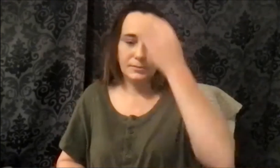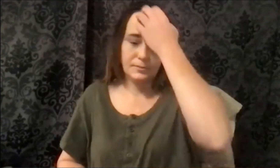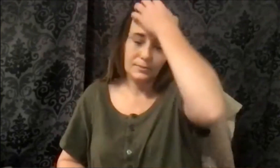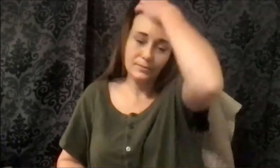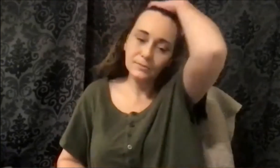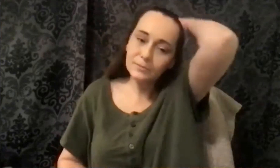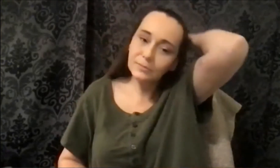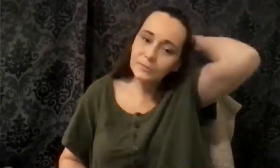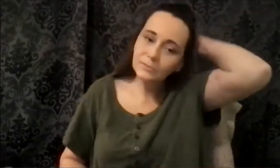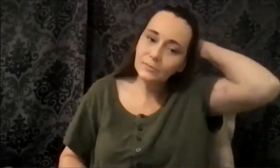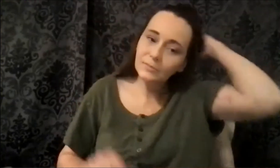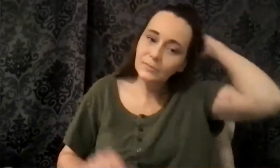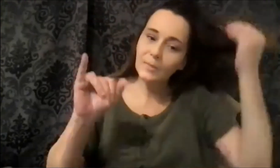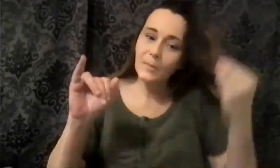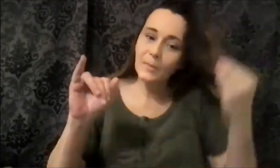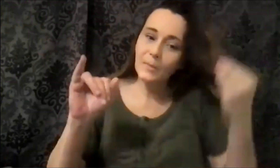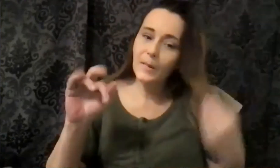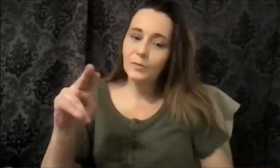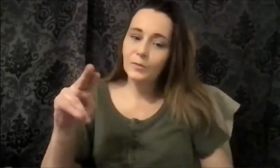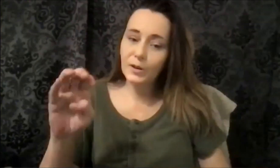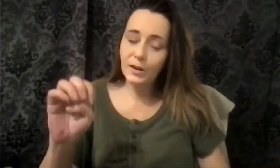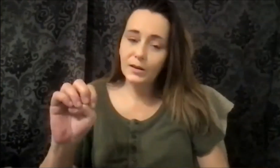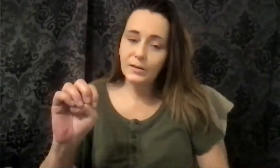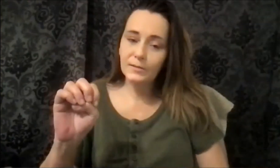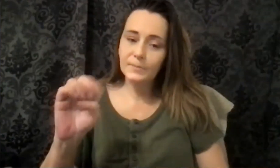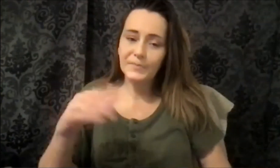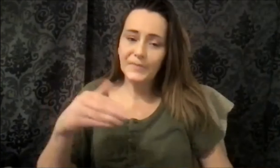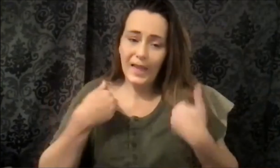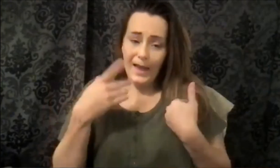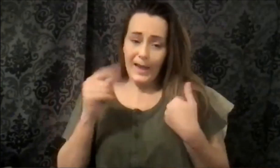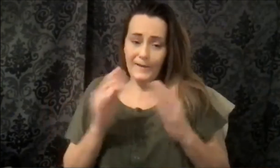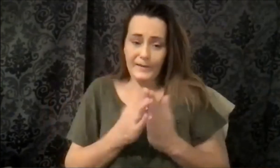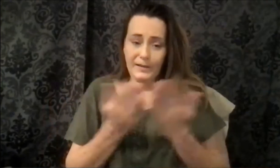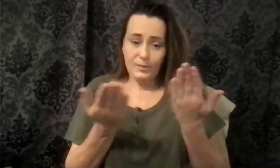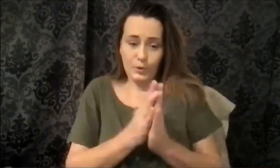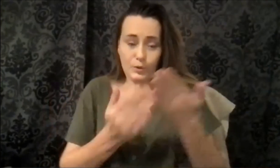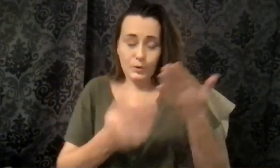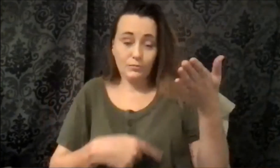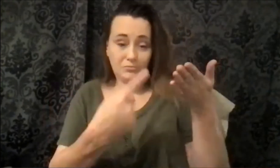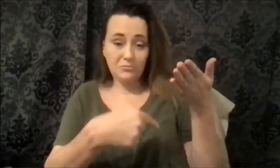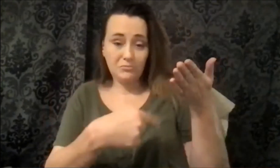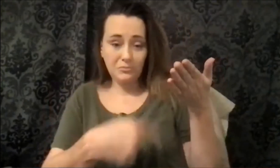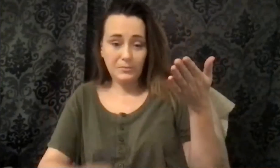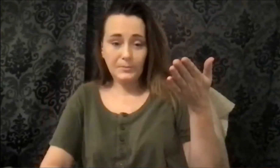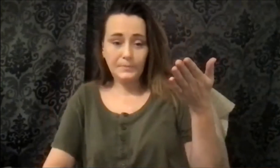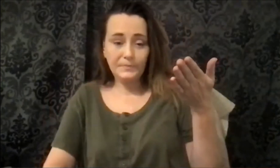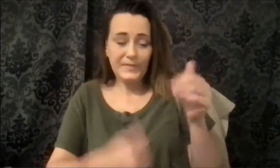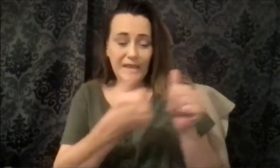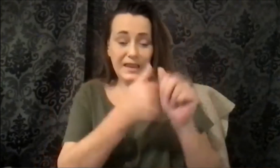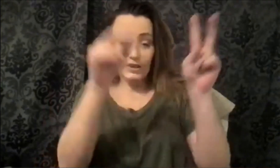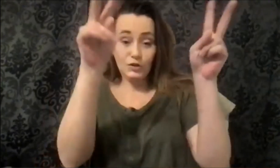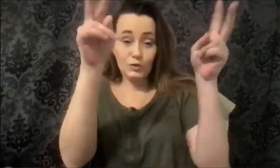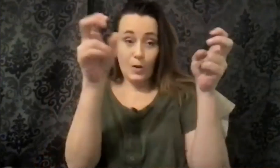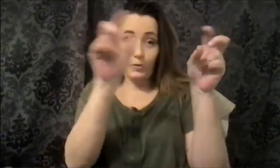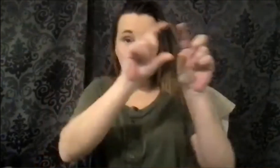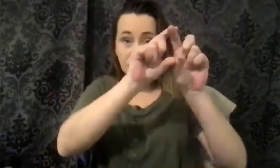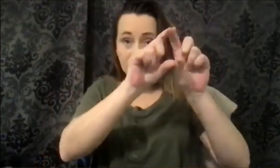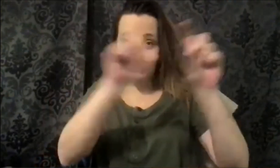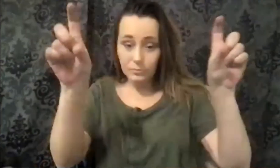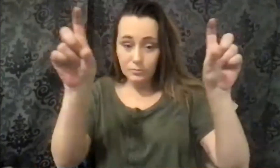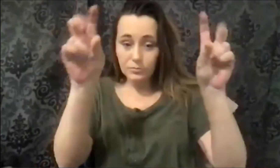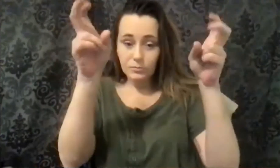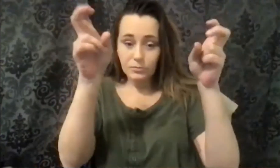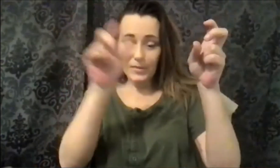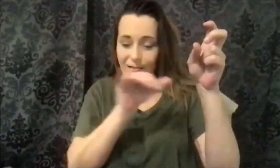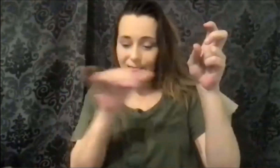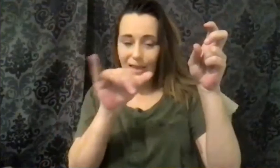Well, it does have it on. I have it here in front of me. Like under each quote, it has the quote, and then just like the